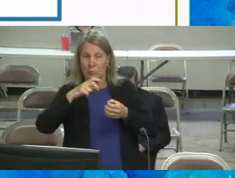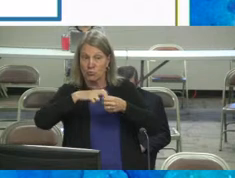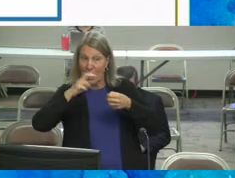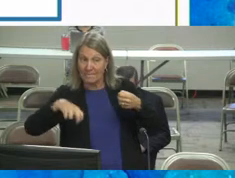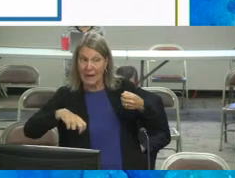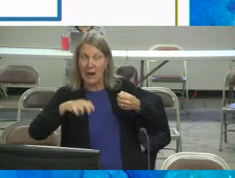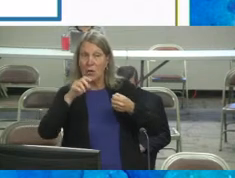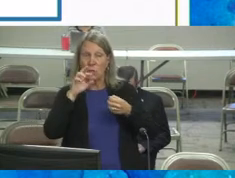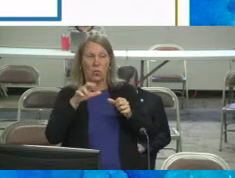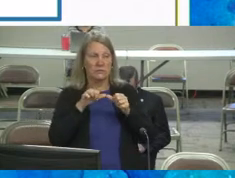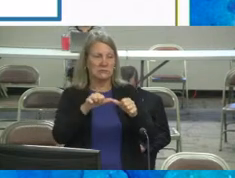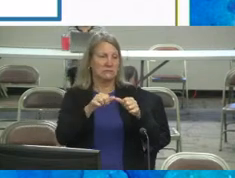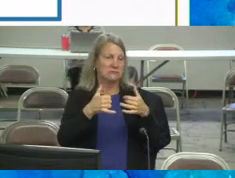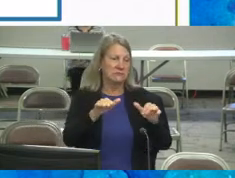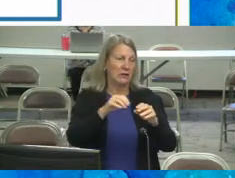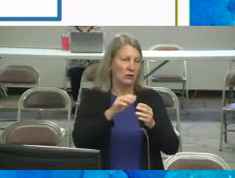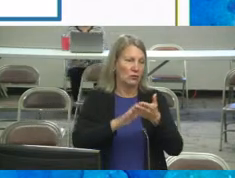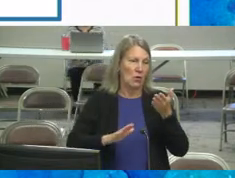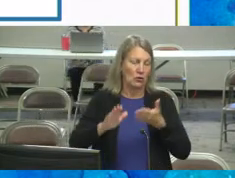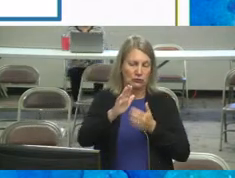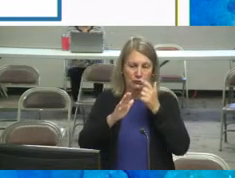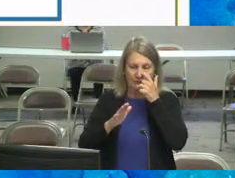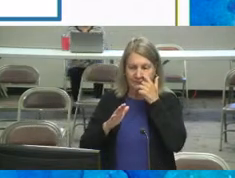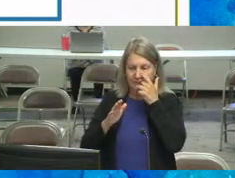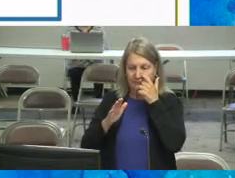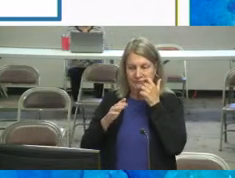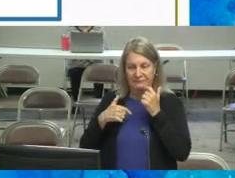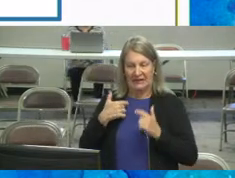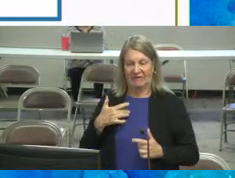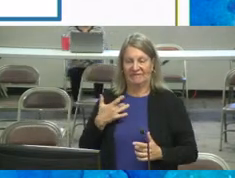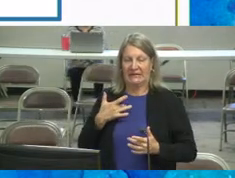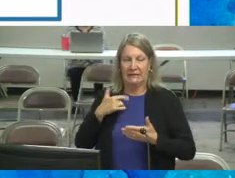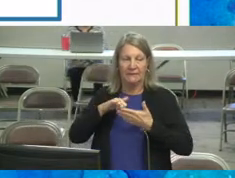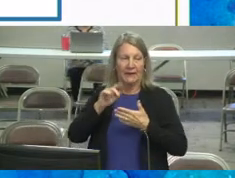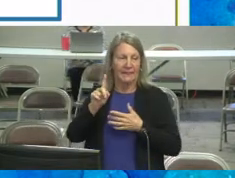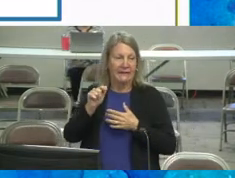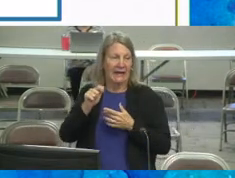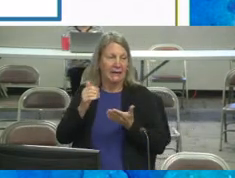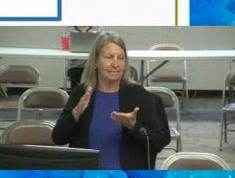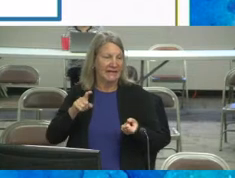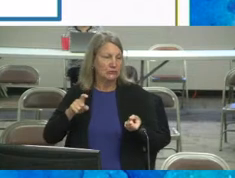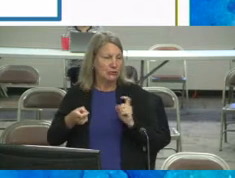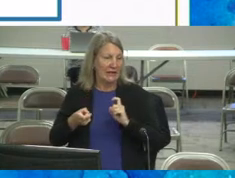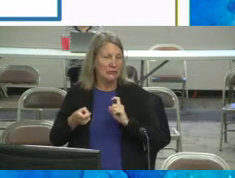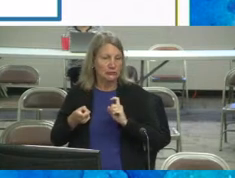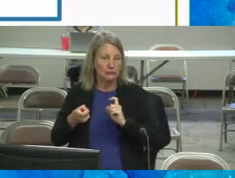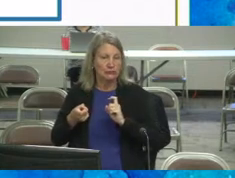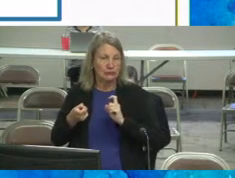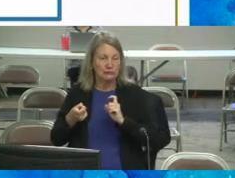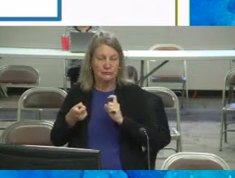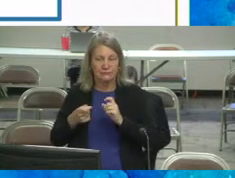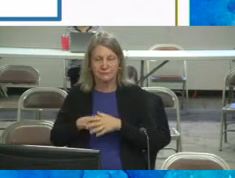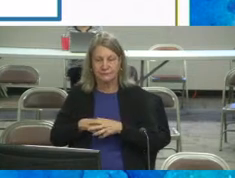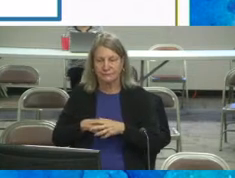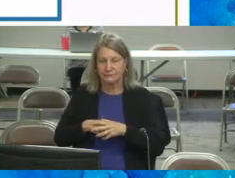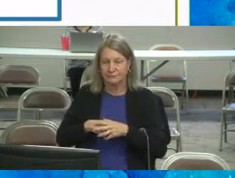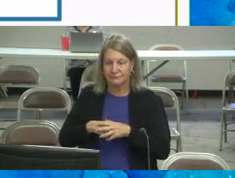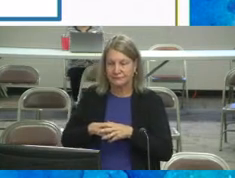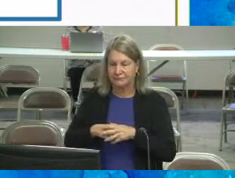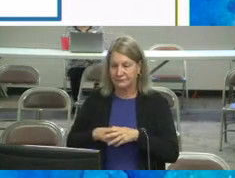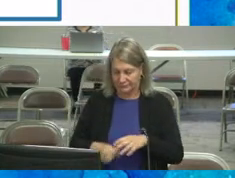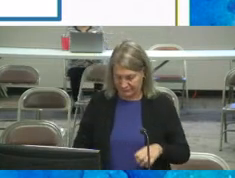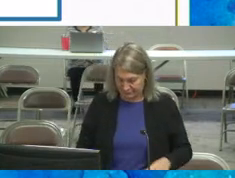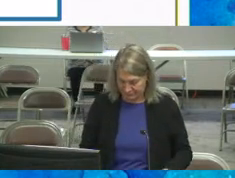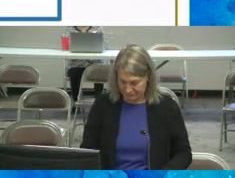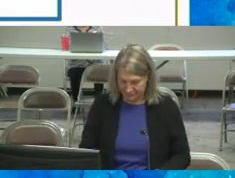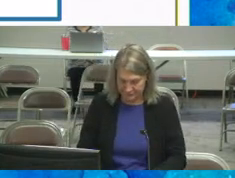follow-up to see if there's still those who in previous classes went to college if they're still in college so I have a